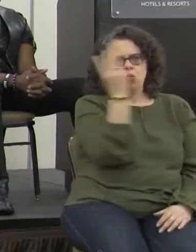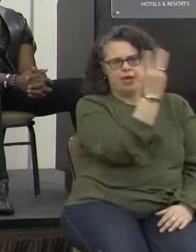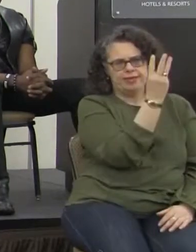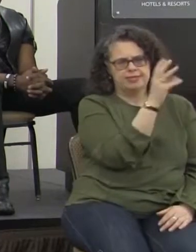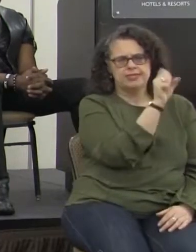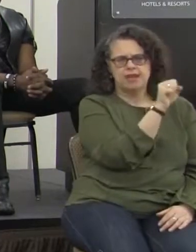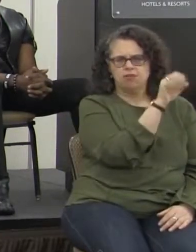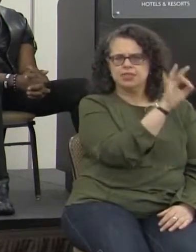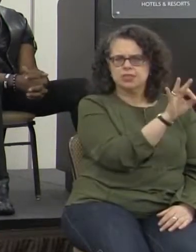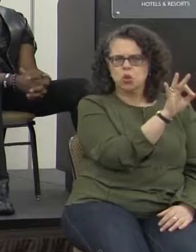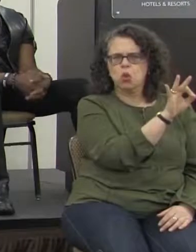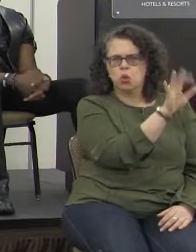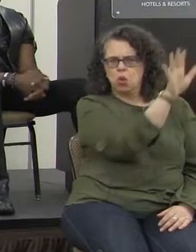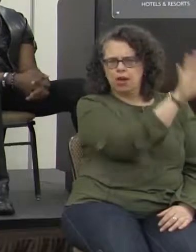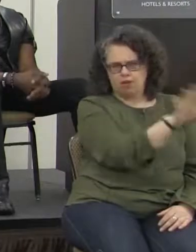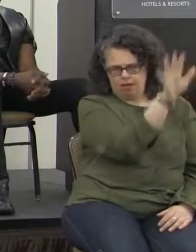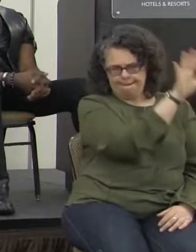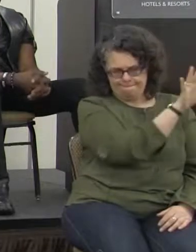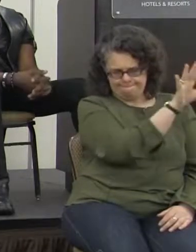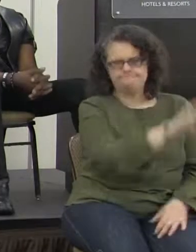San Francisco area.